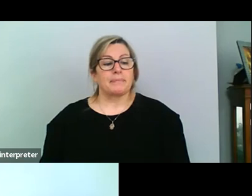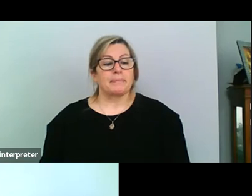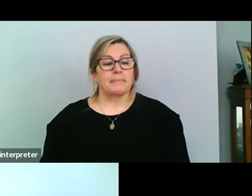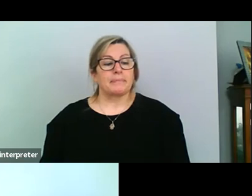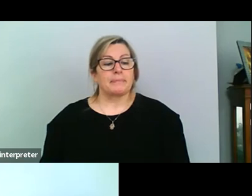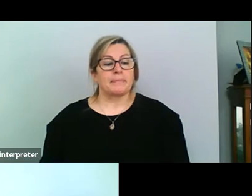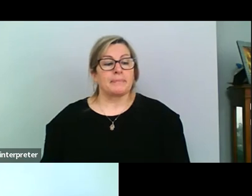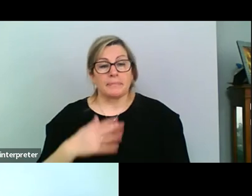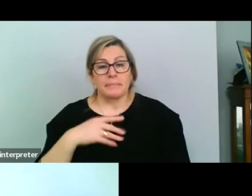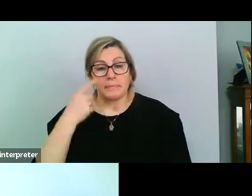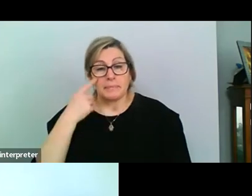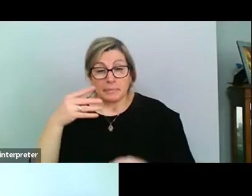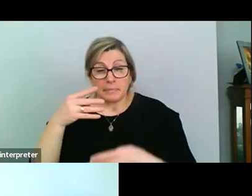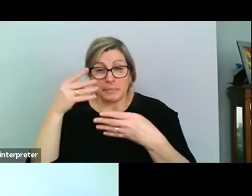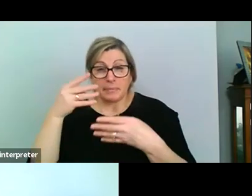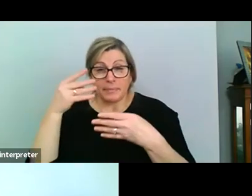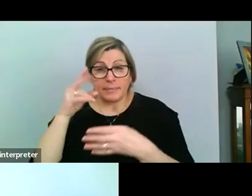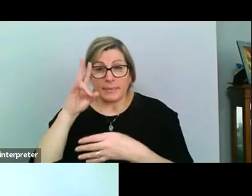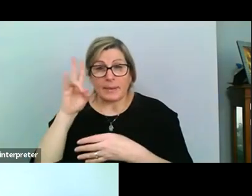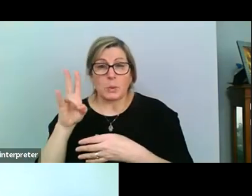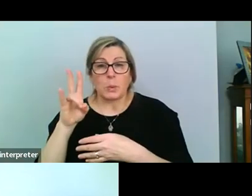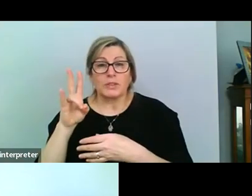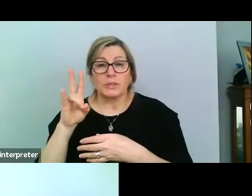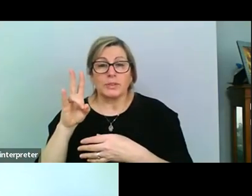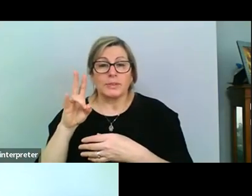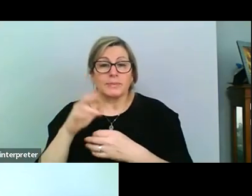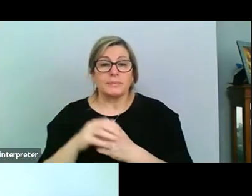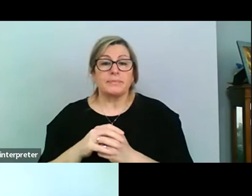Sorry, I'm just going through some of the questions now. There's quite a few here.